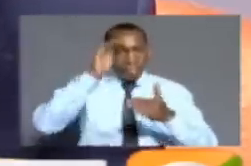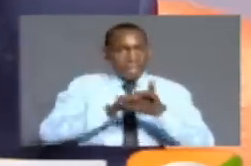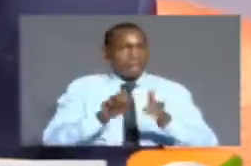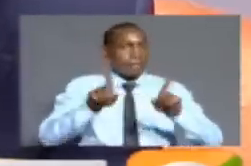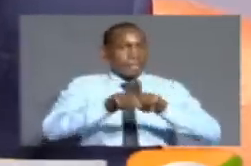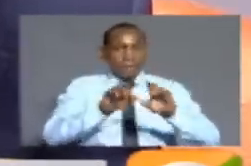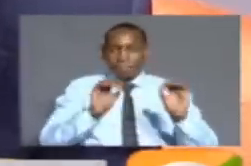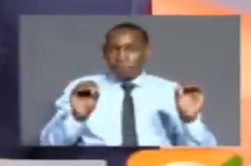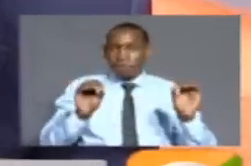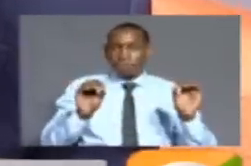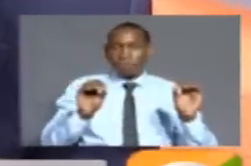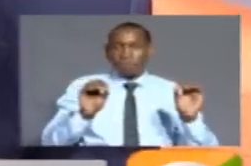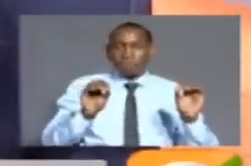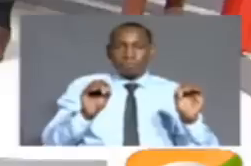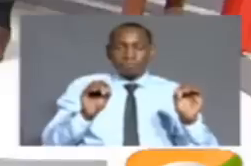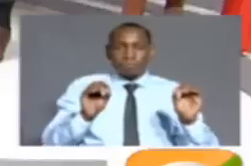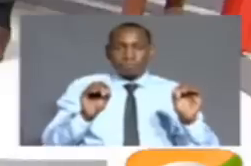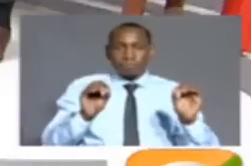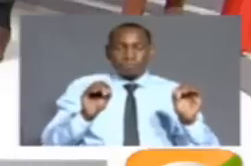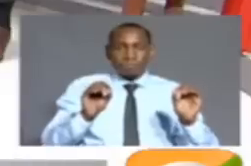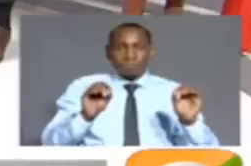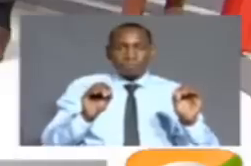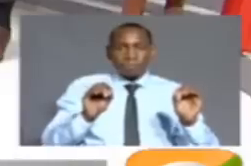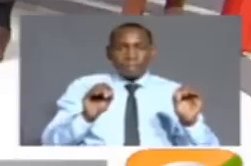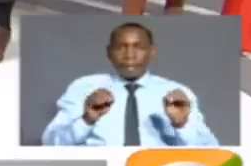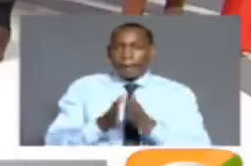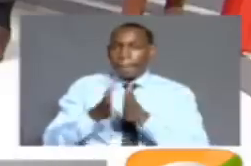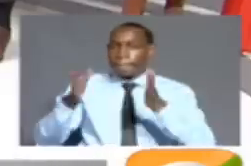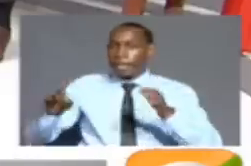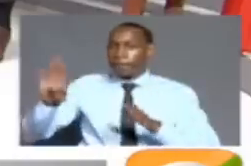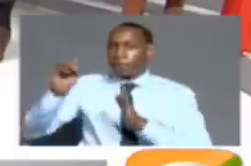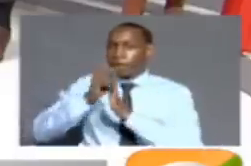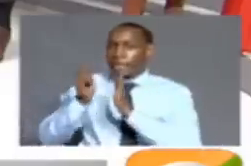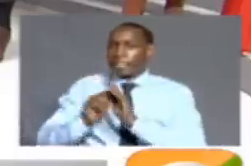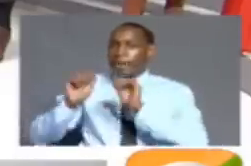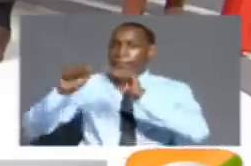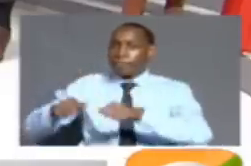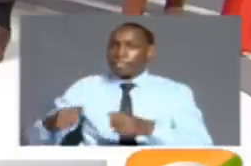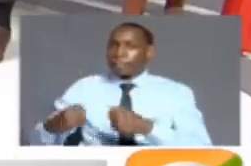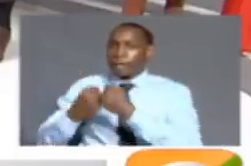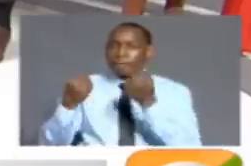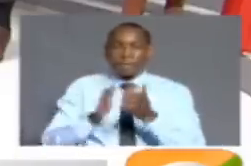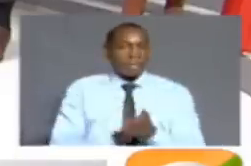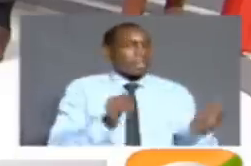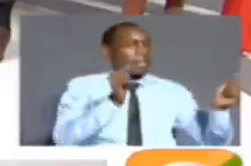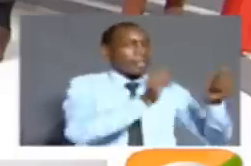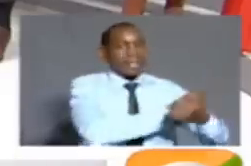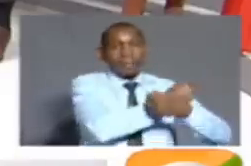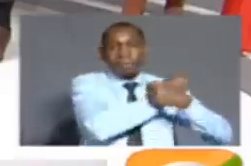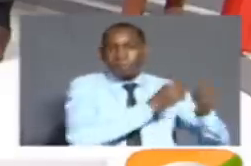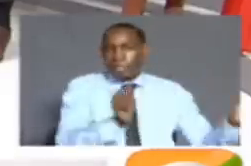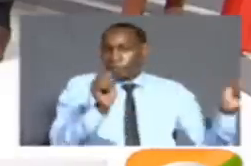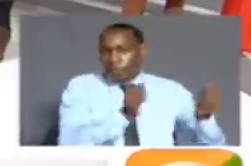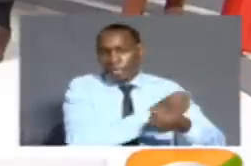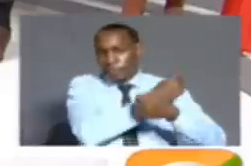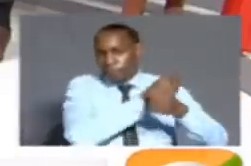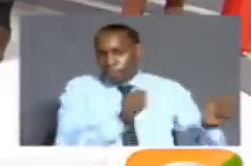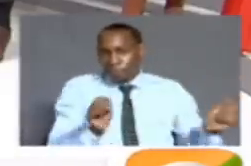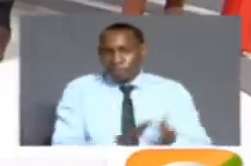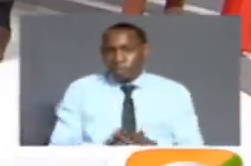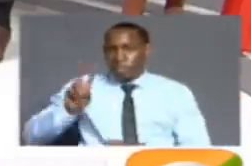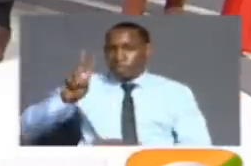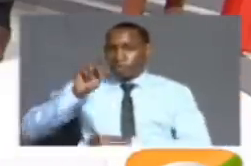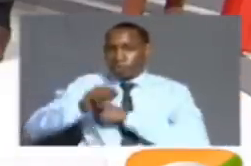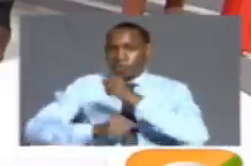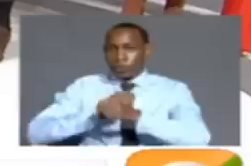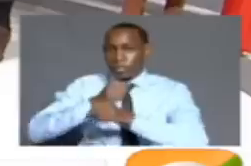not believe that's a good will. Point, by the way. Okay? I was going to come up to that. Is the Big Four agenda going to happen? No, oh, it's yeah. not going to happen. I mean, it is not going to happen. It is. Let me tell you. It's 2 years and